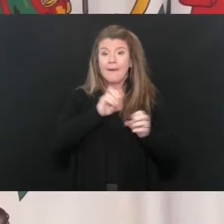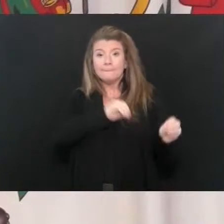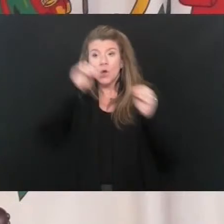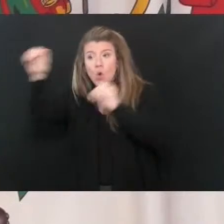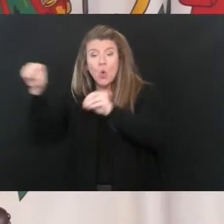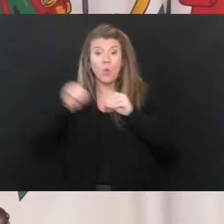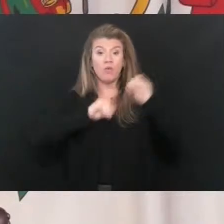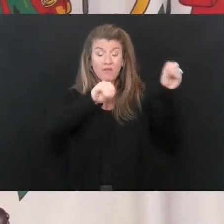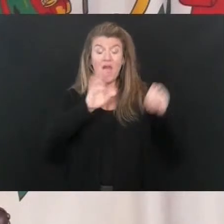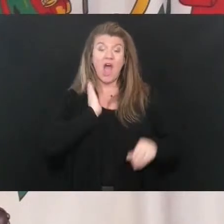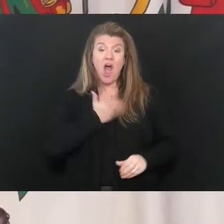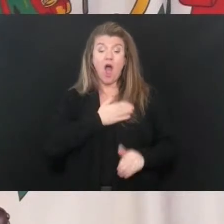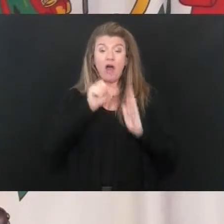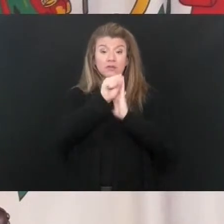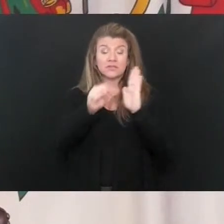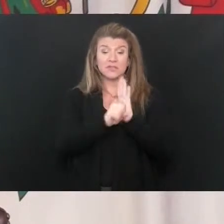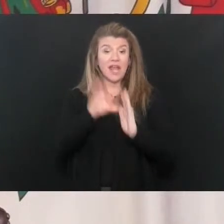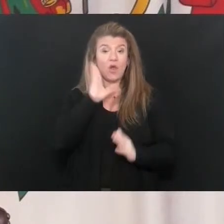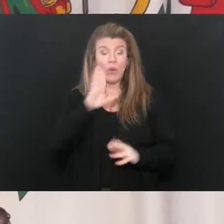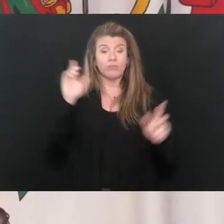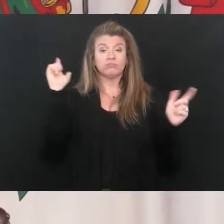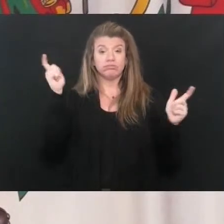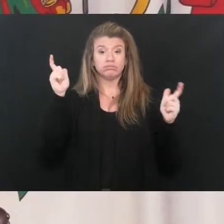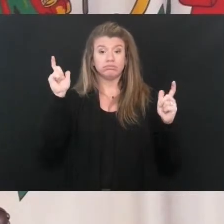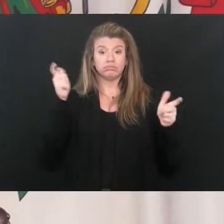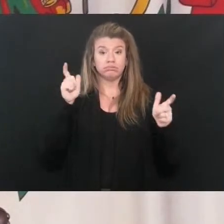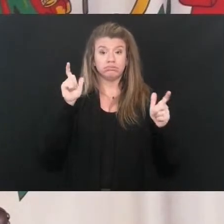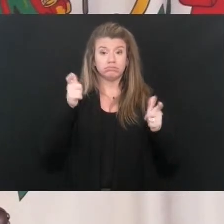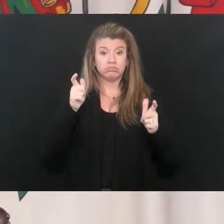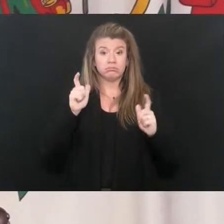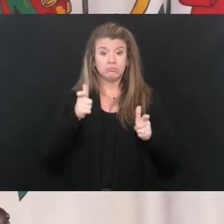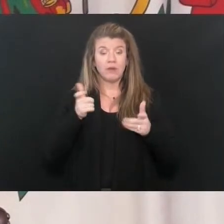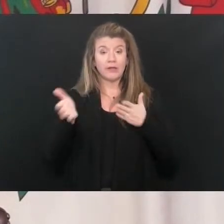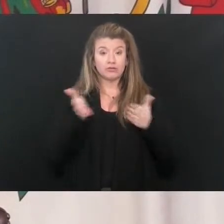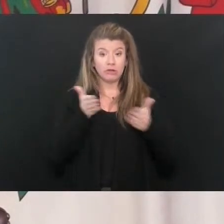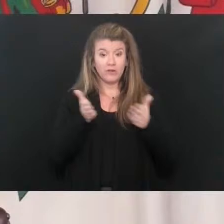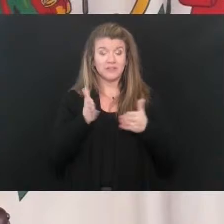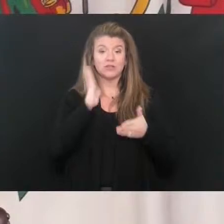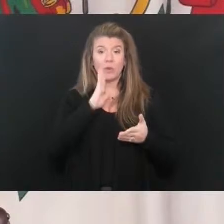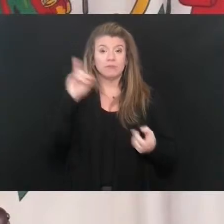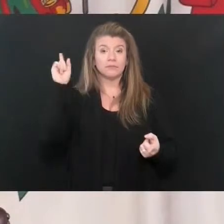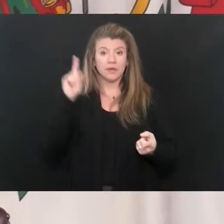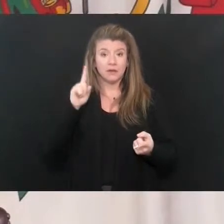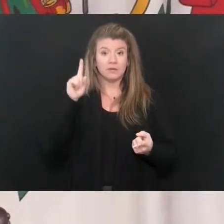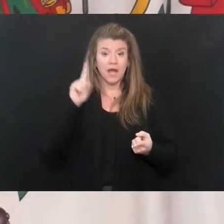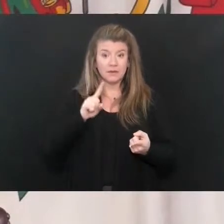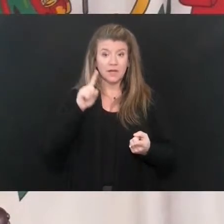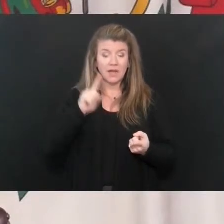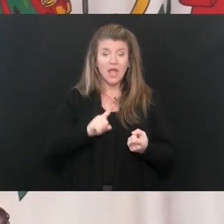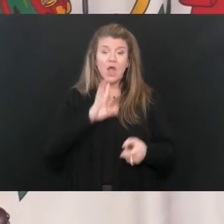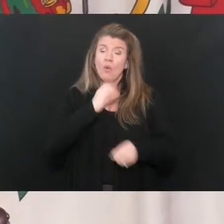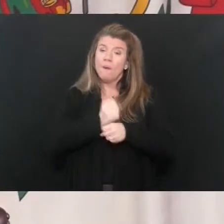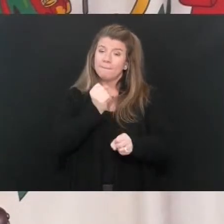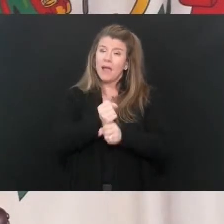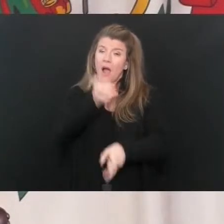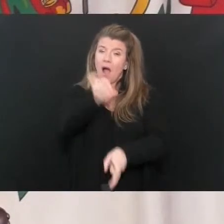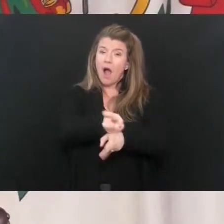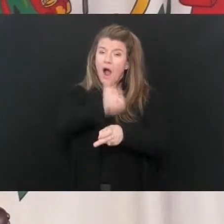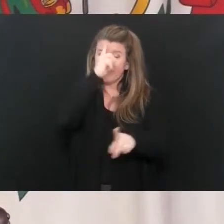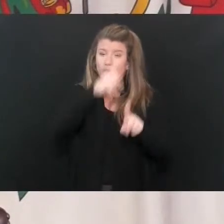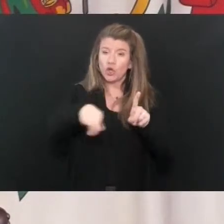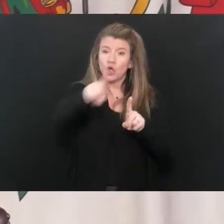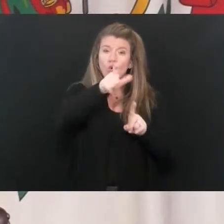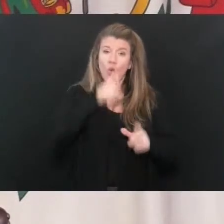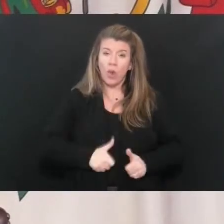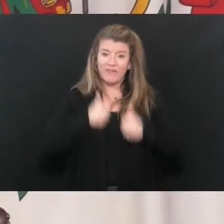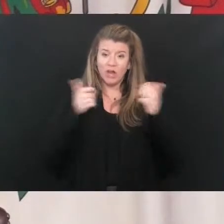to dwindle. Services will go down. Absolutely, it'll make it tougher and tougher on the folks that are here